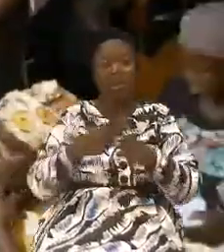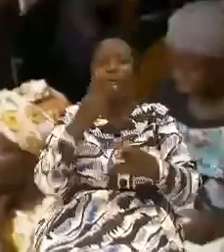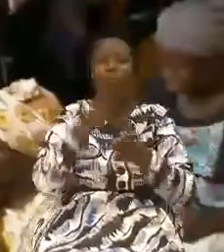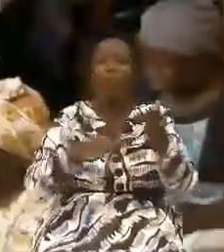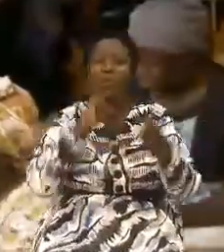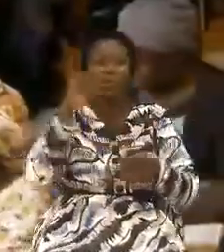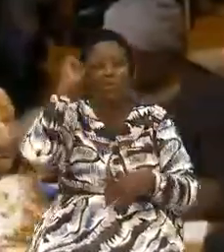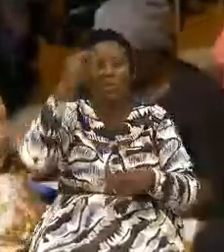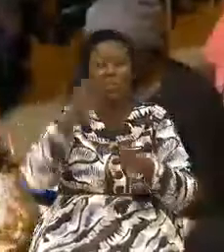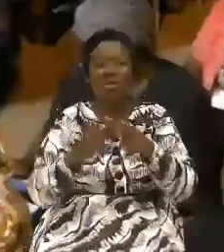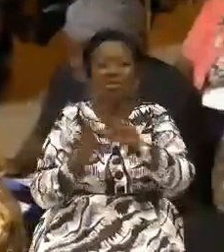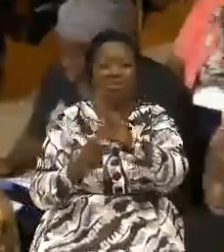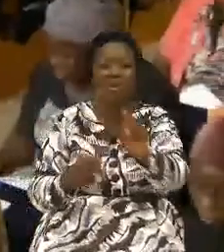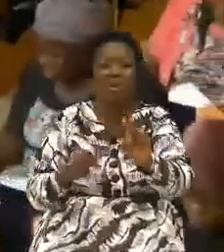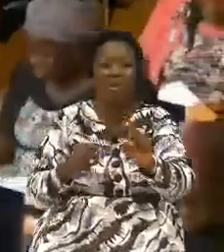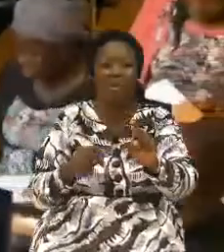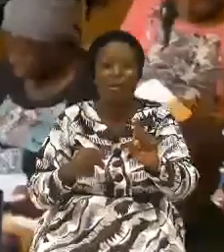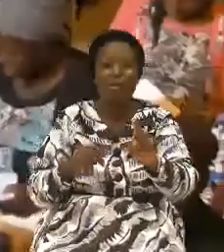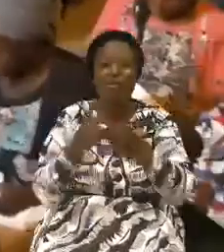That's how you pronounce the name.